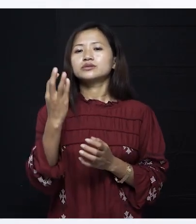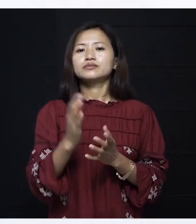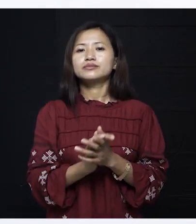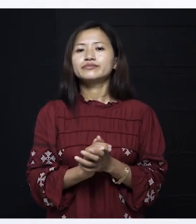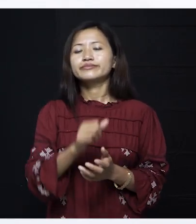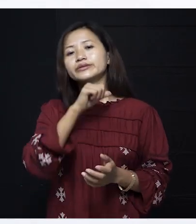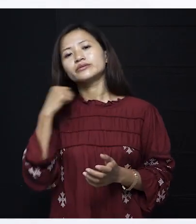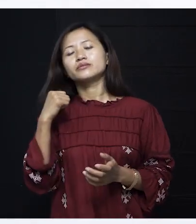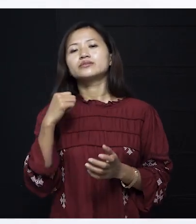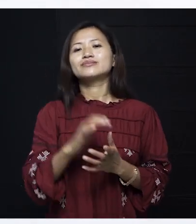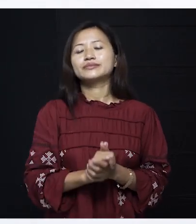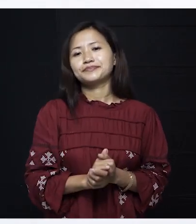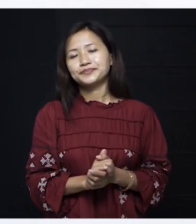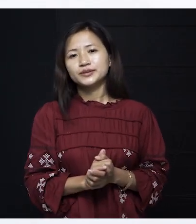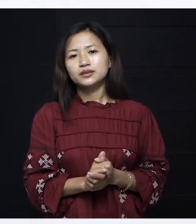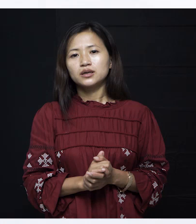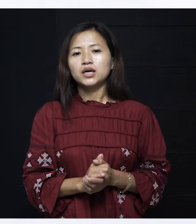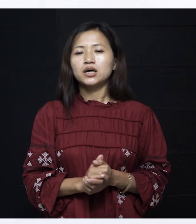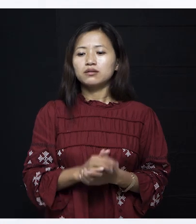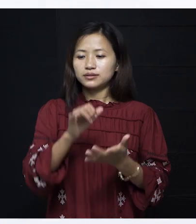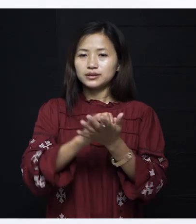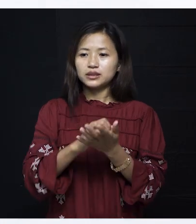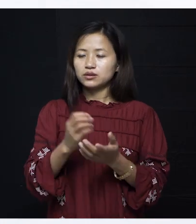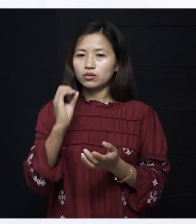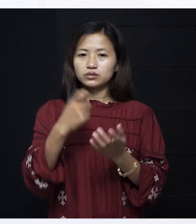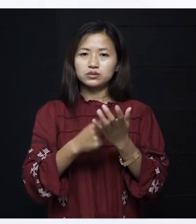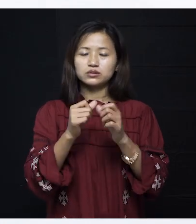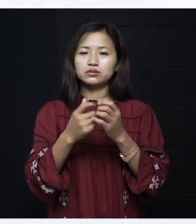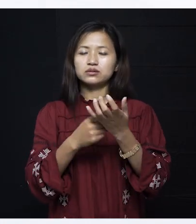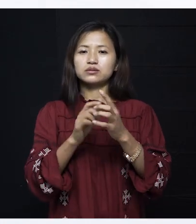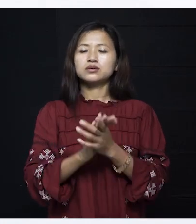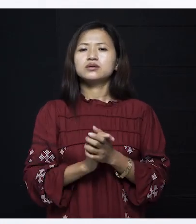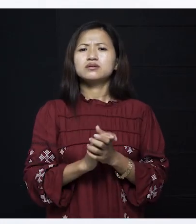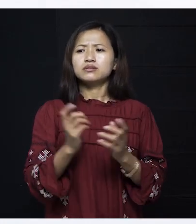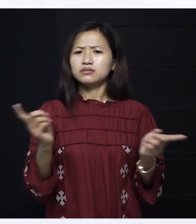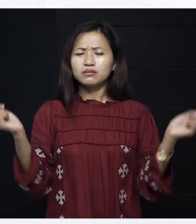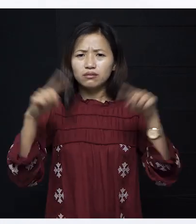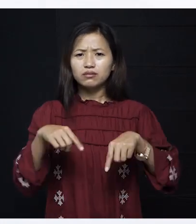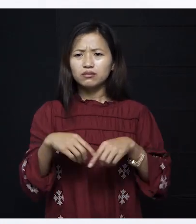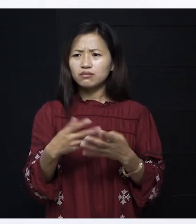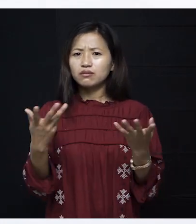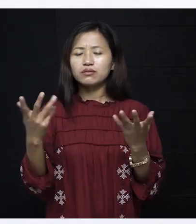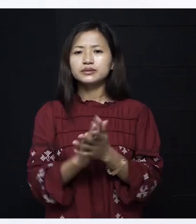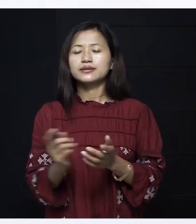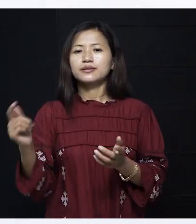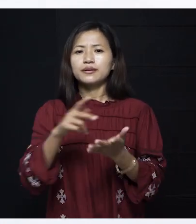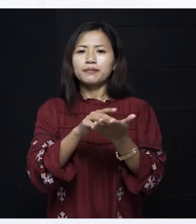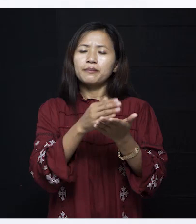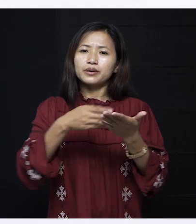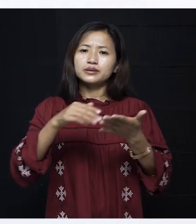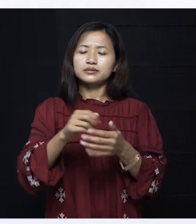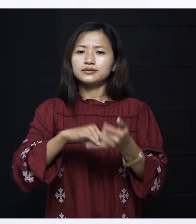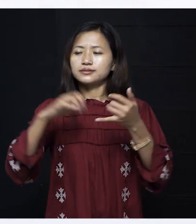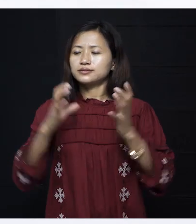of death, okay? The number of death that is occurring at a particular time. And so, as I've said, in other words, it is